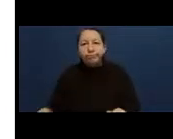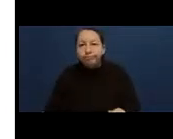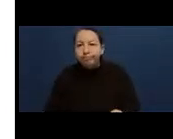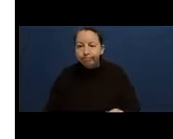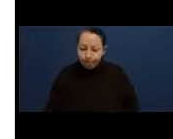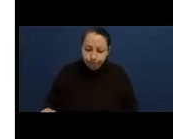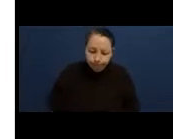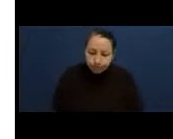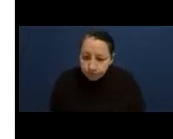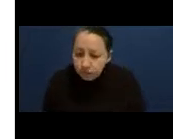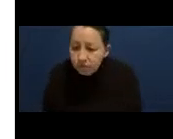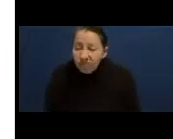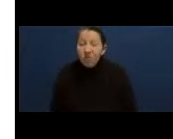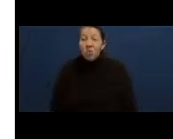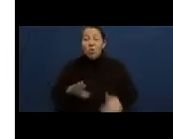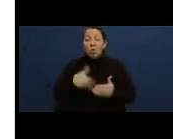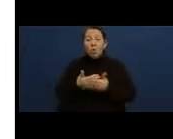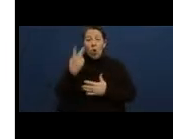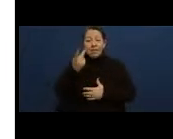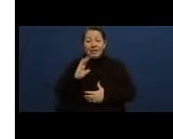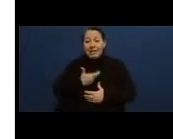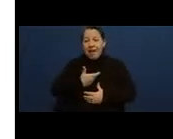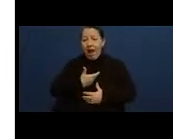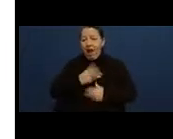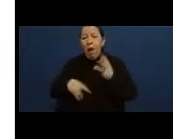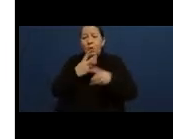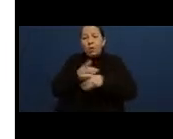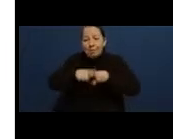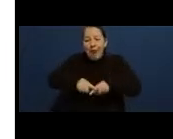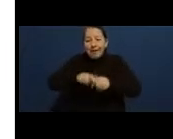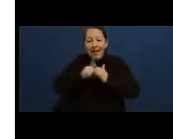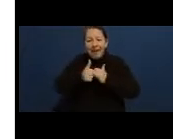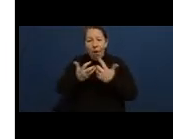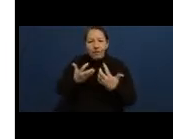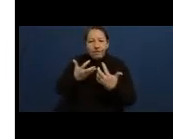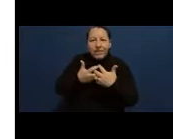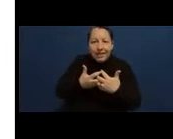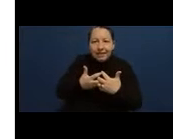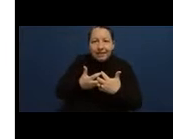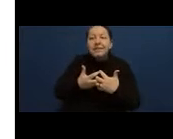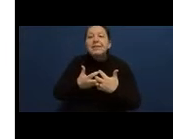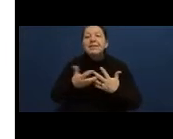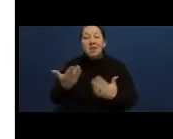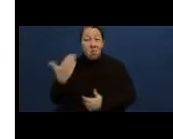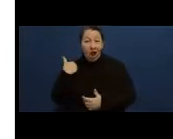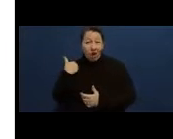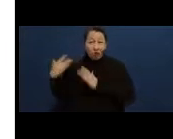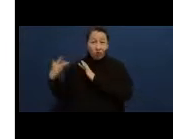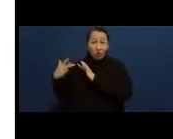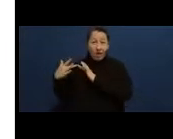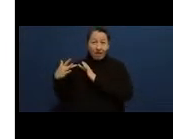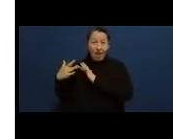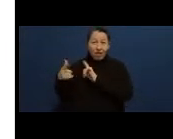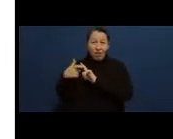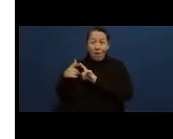So we all see our world based on how we fit into it. And prior to contact, we all had a place that